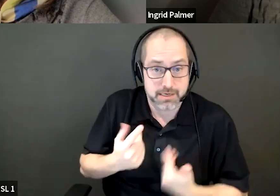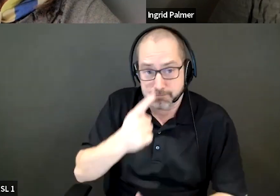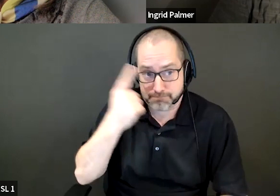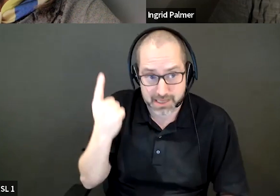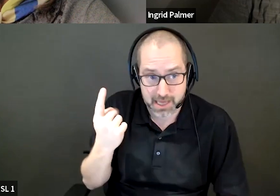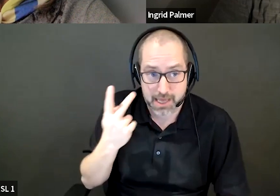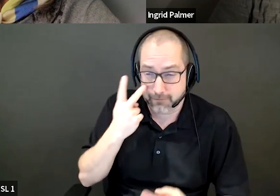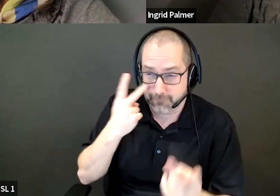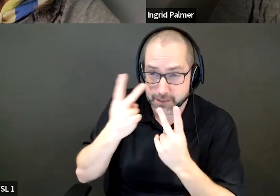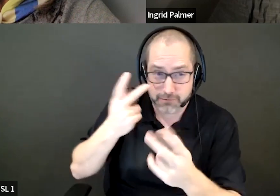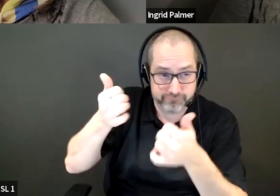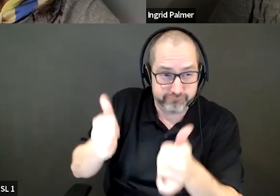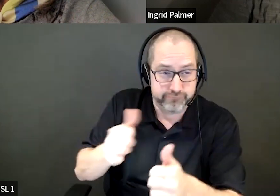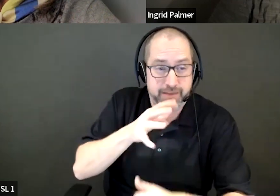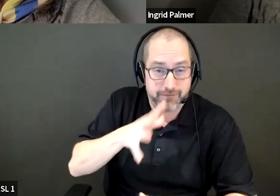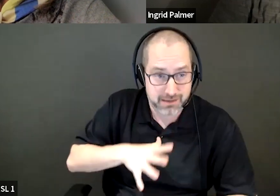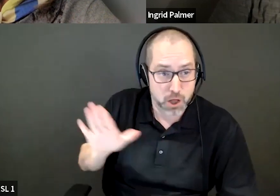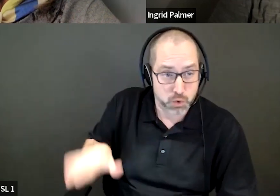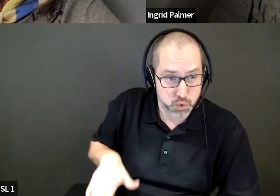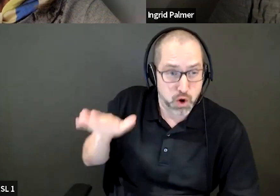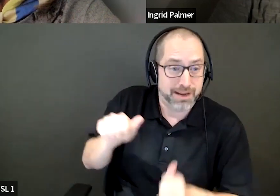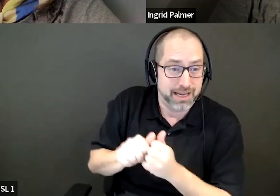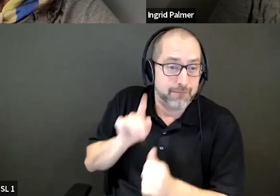sighted female growing up in foster care,